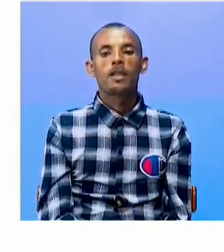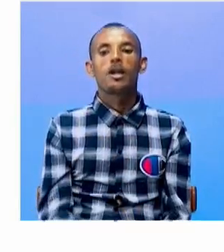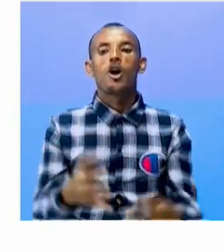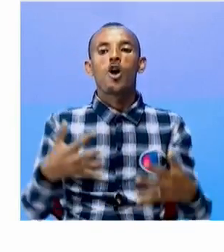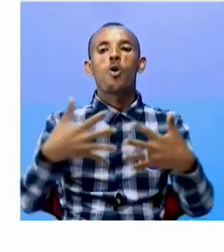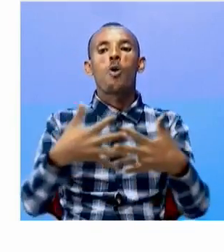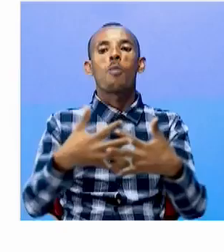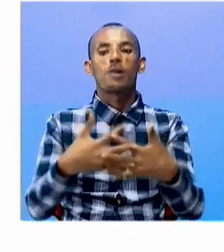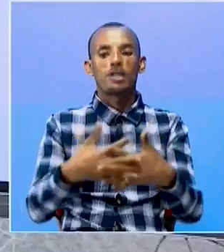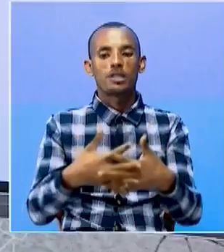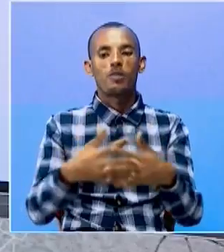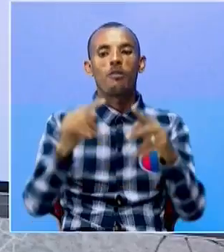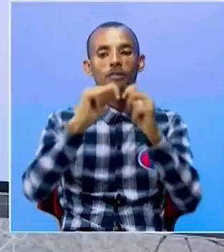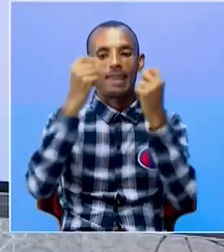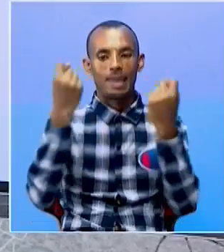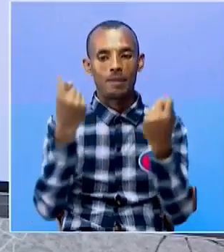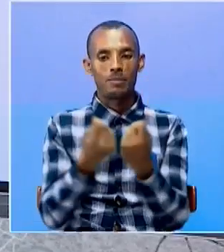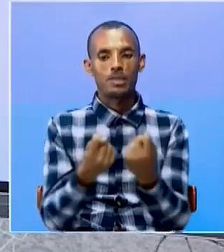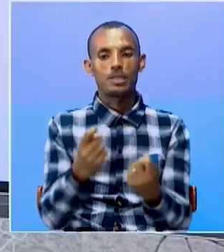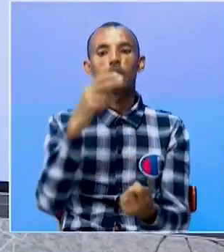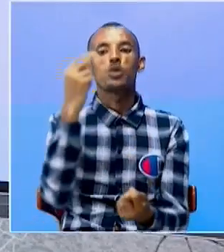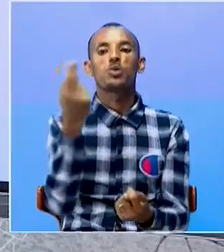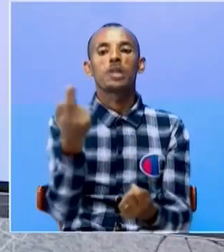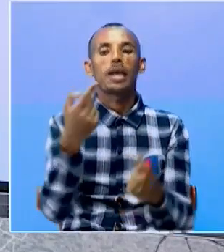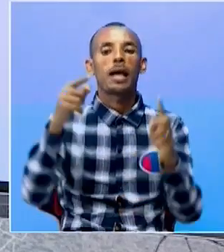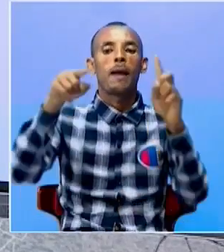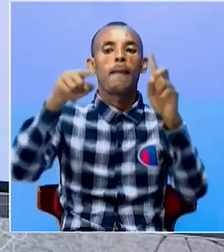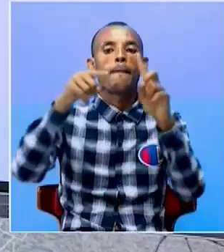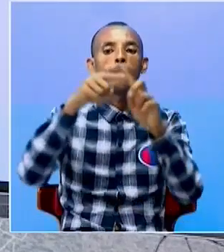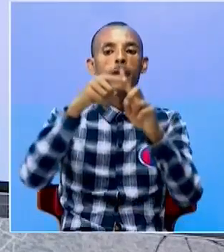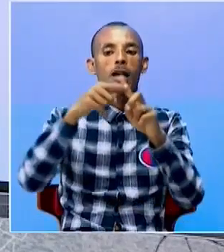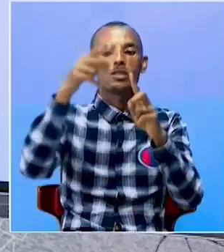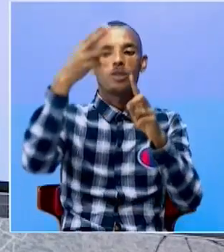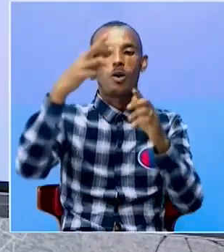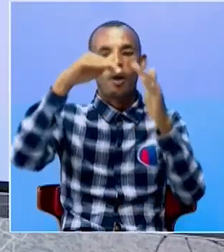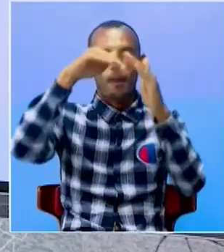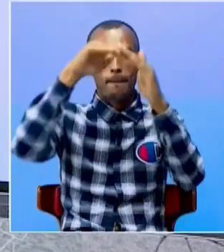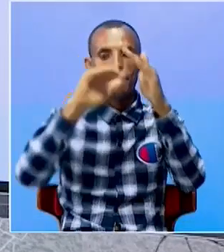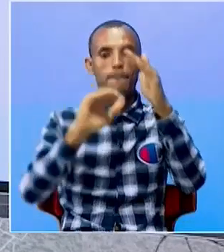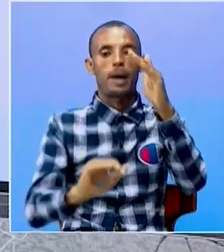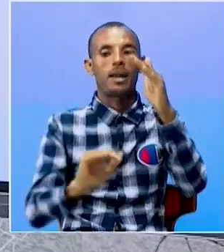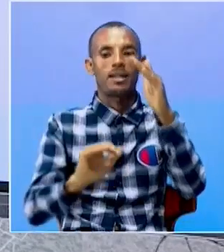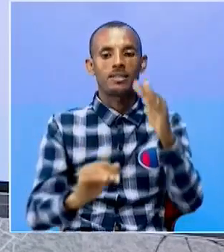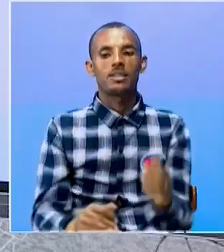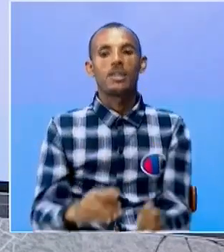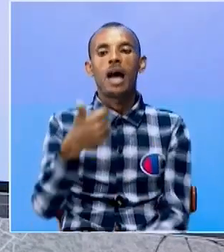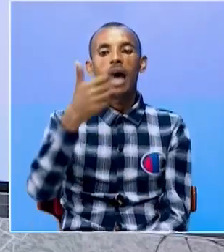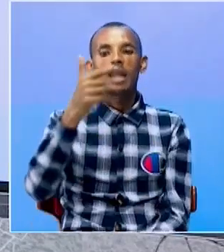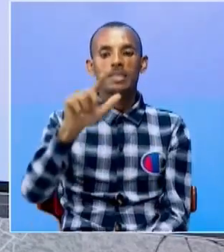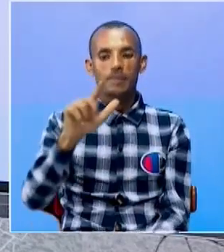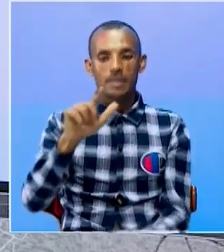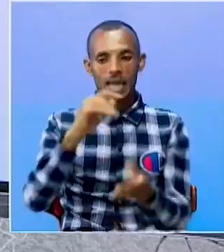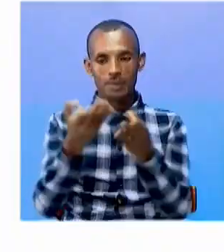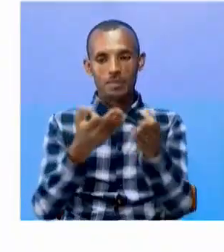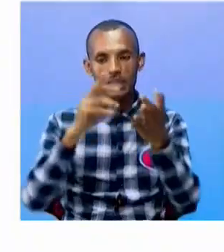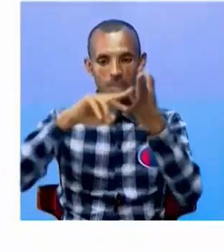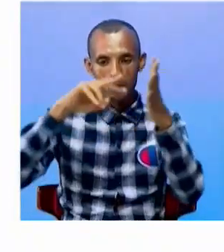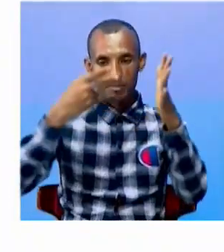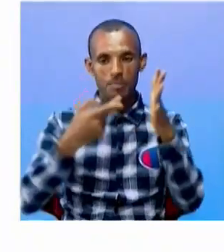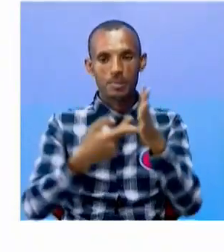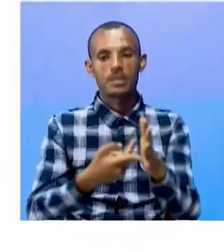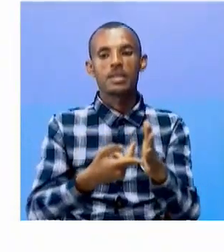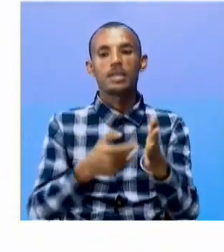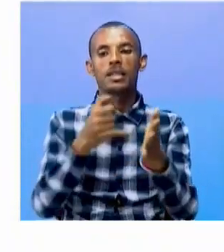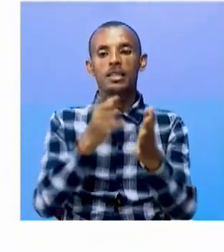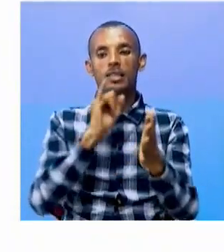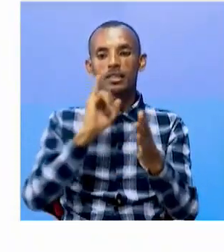combination of terms using plus or minus sign. So algebraic expression is a term or combination